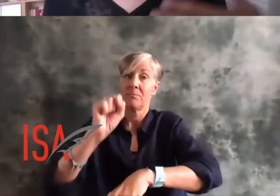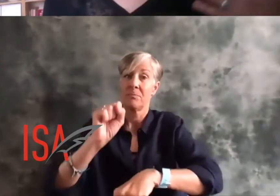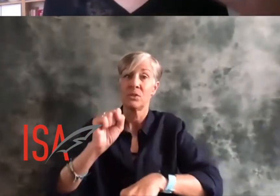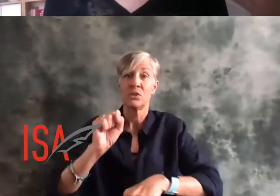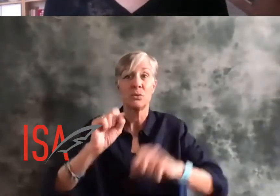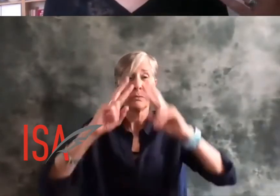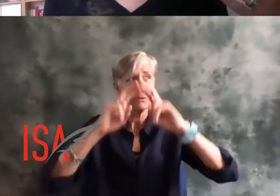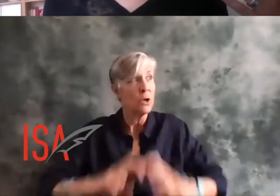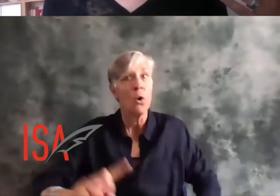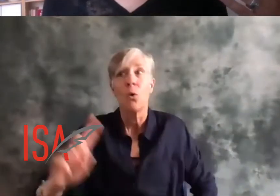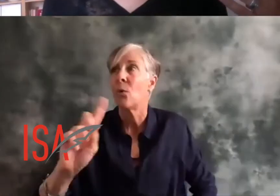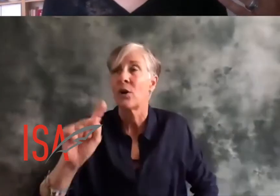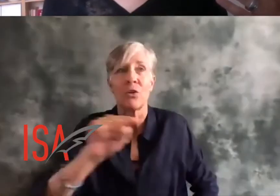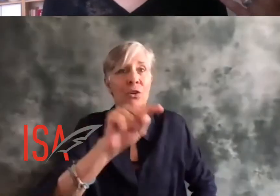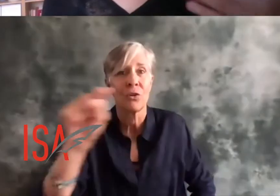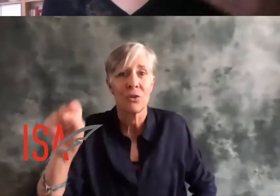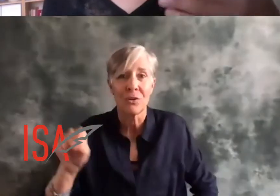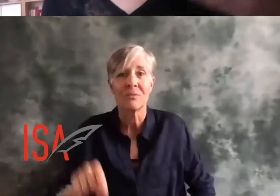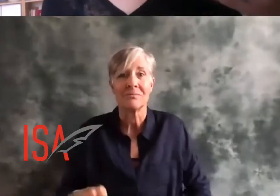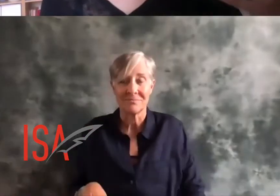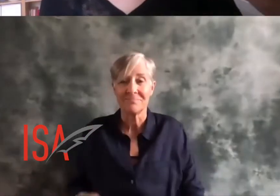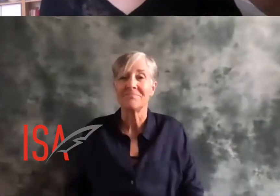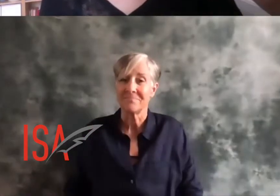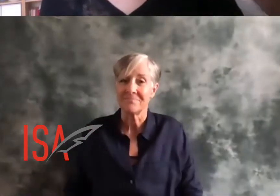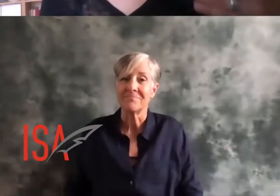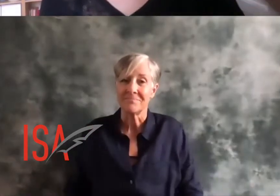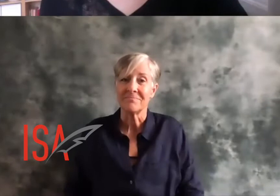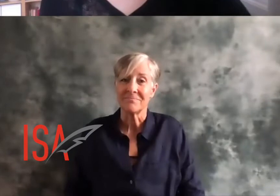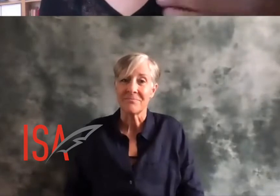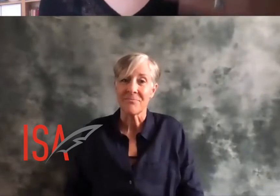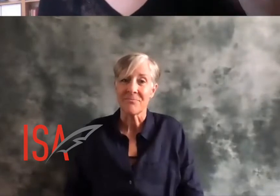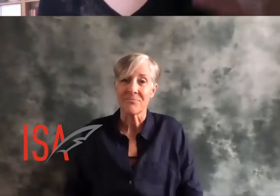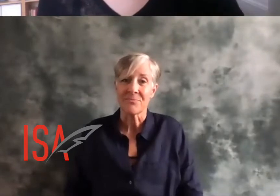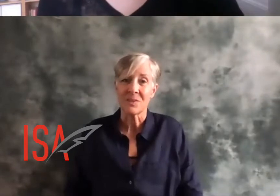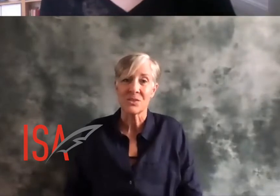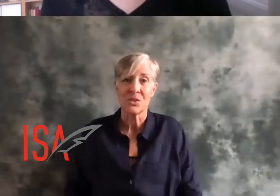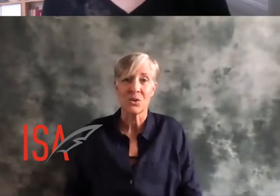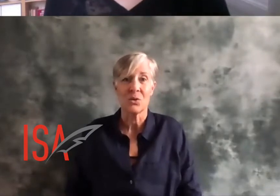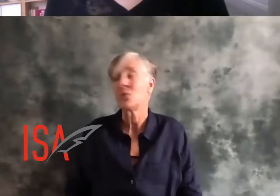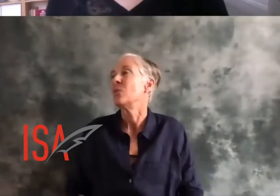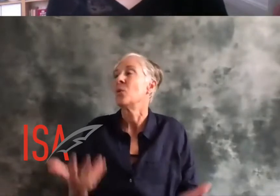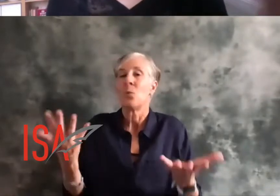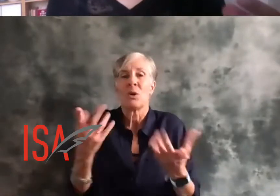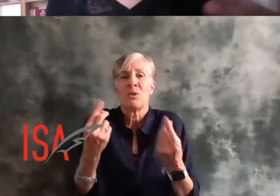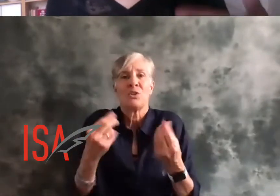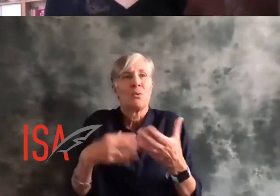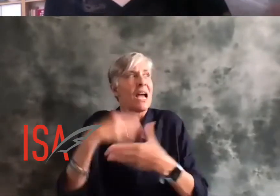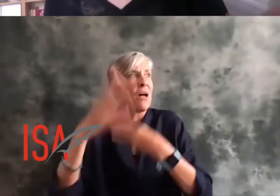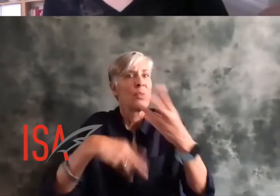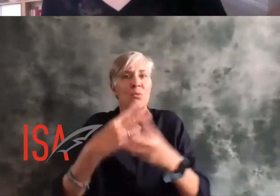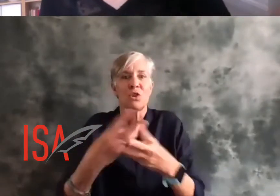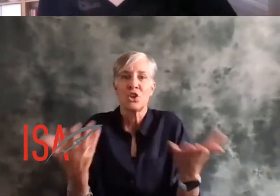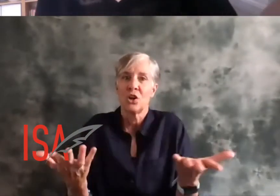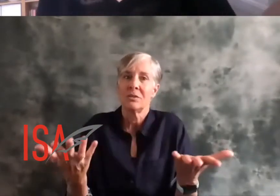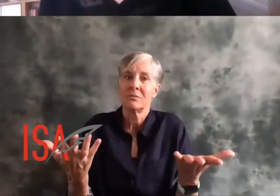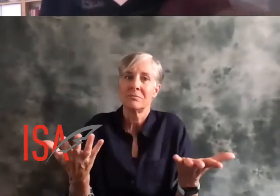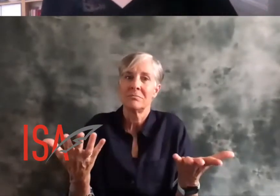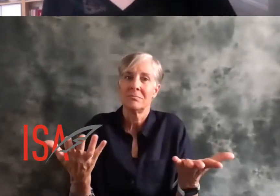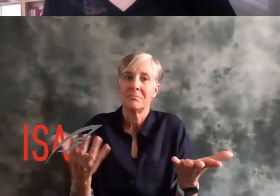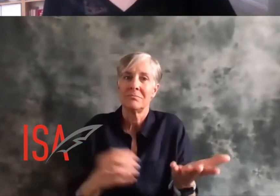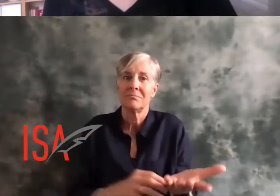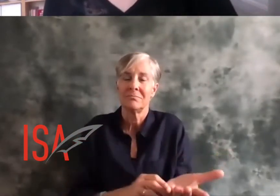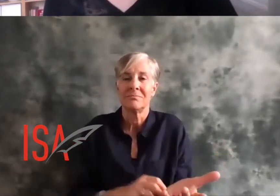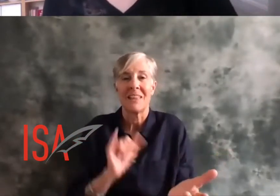at that and think about what we're putting out in the world, which is kind of our last